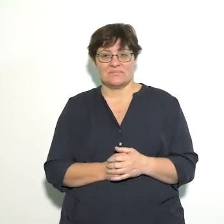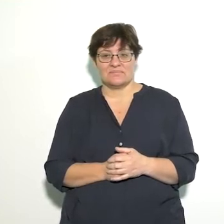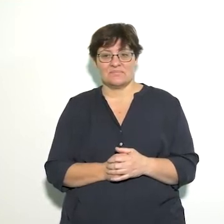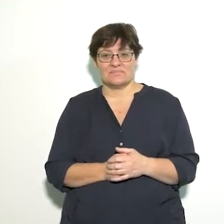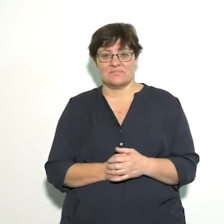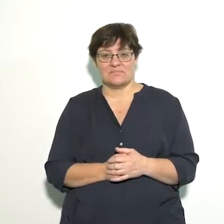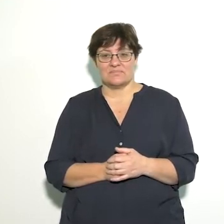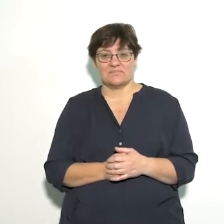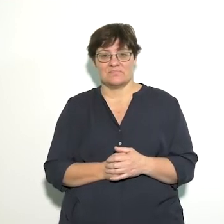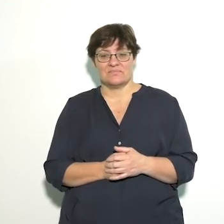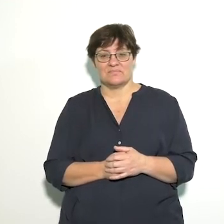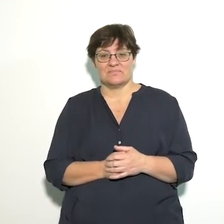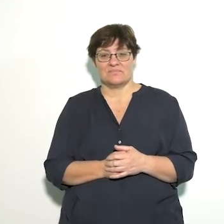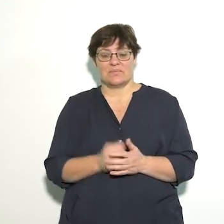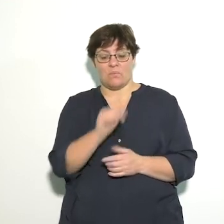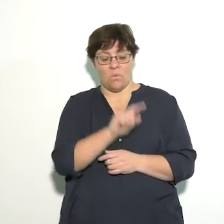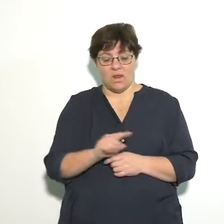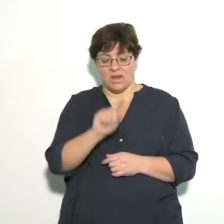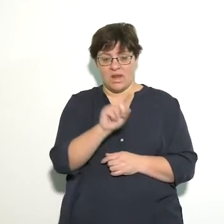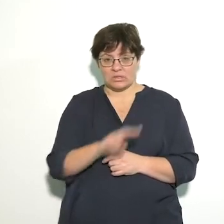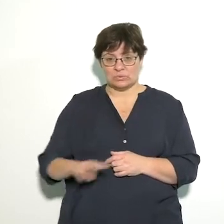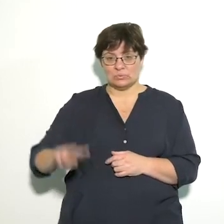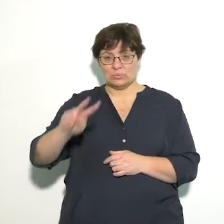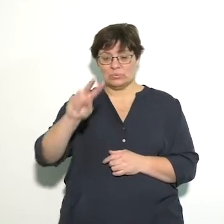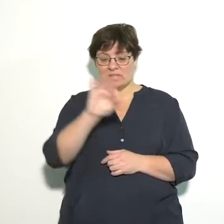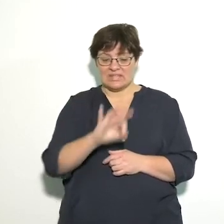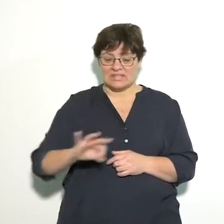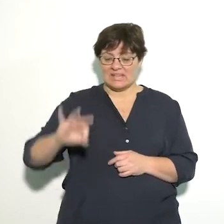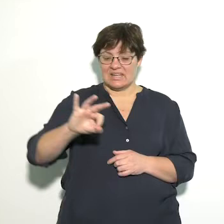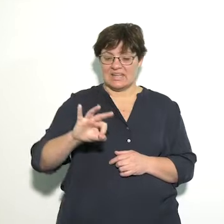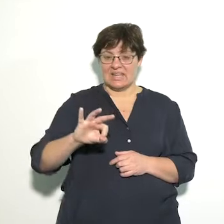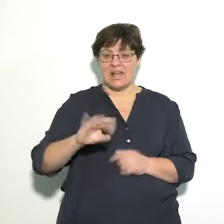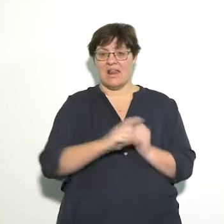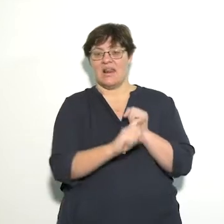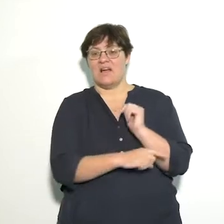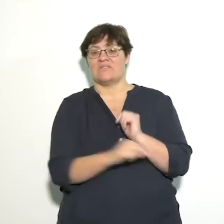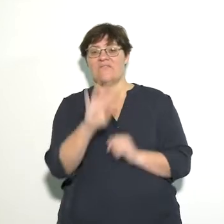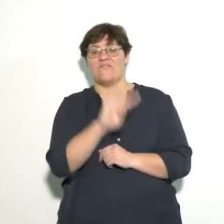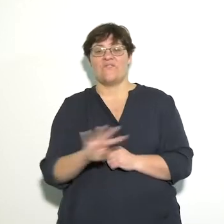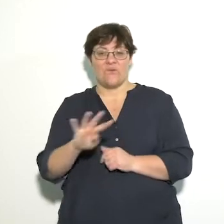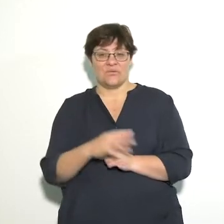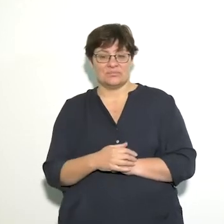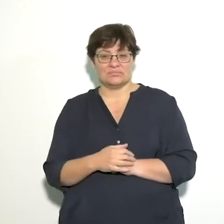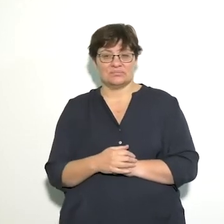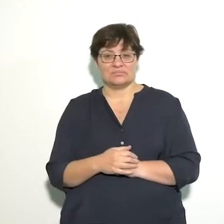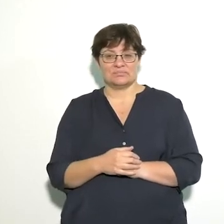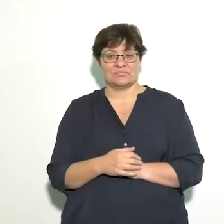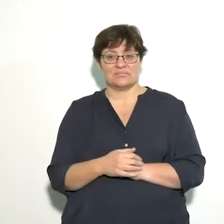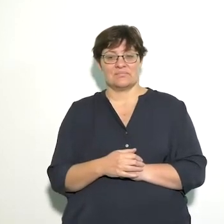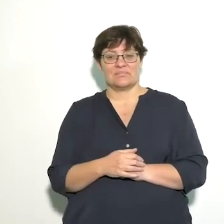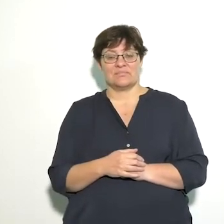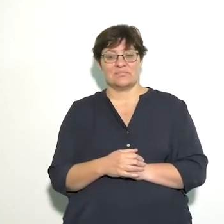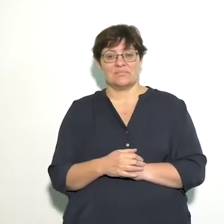There's number 2. To the center once more. There's number 3. And the